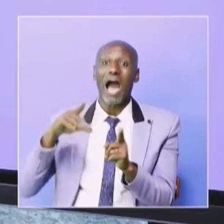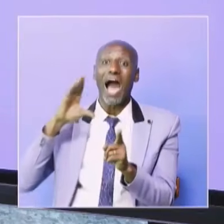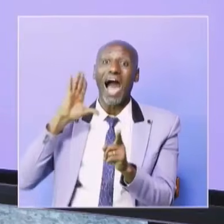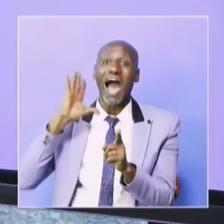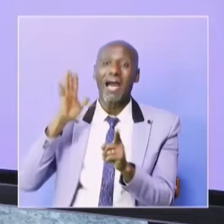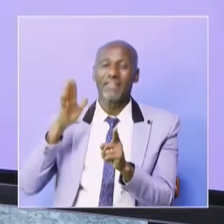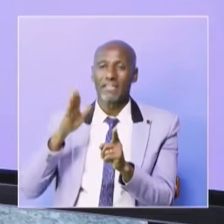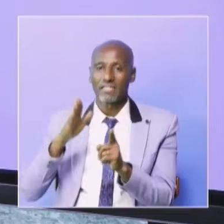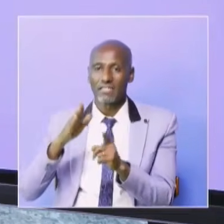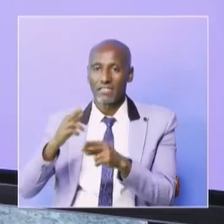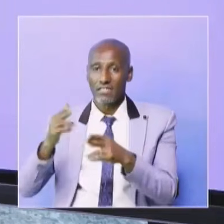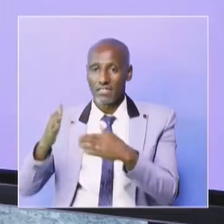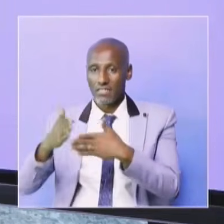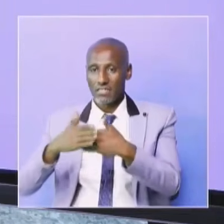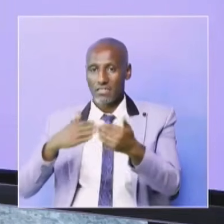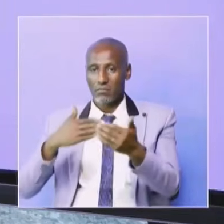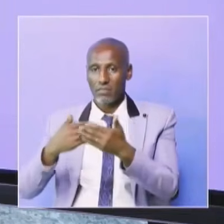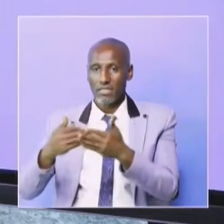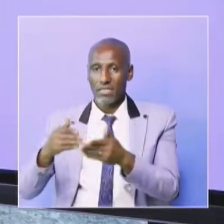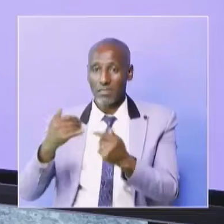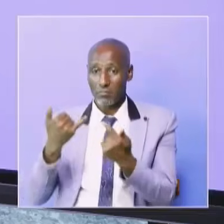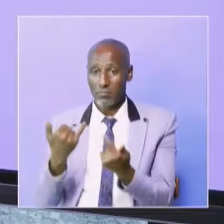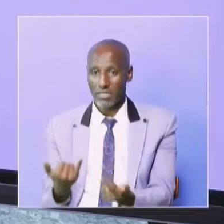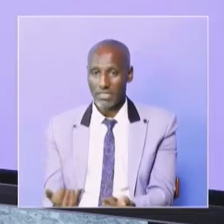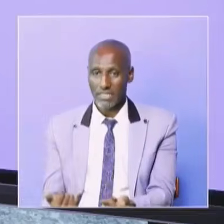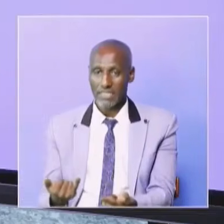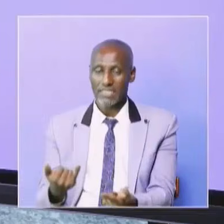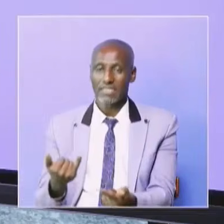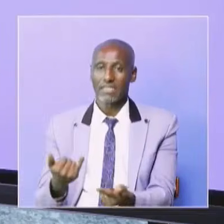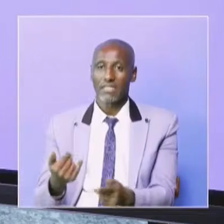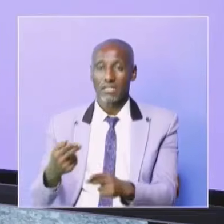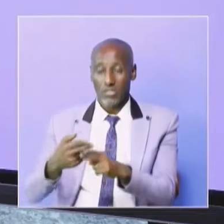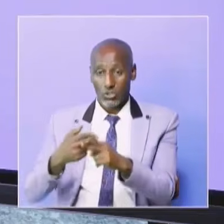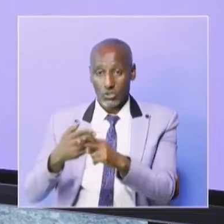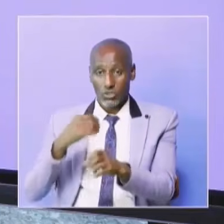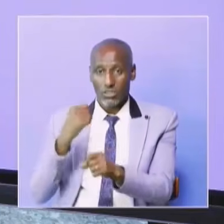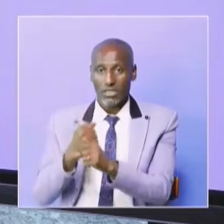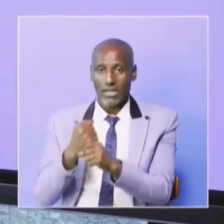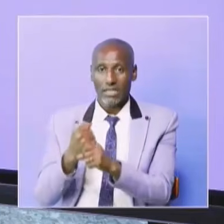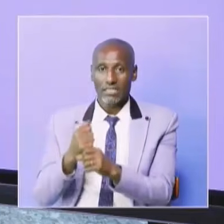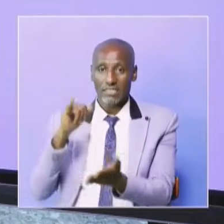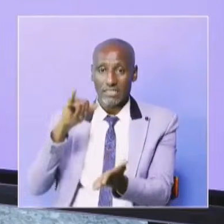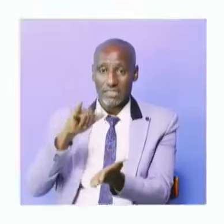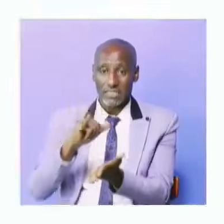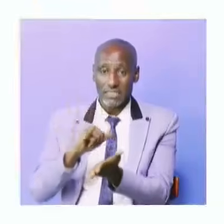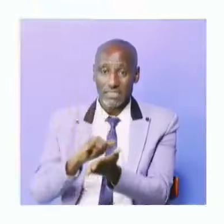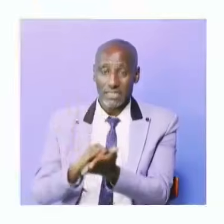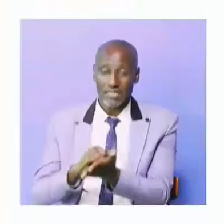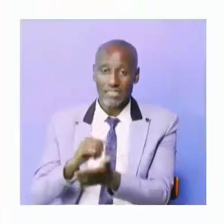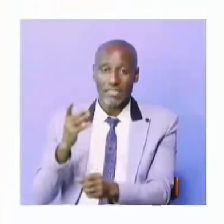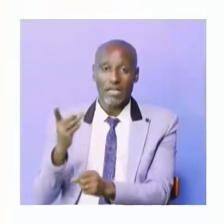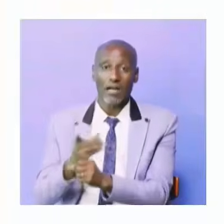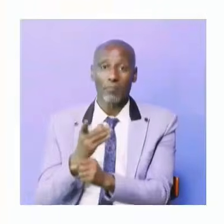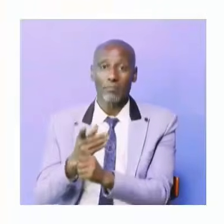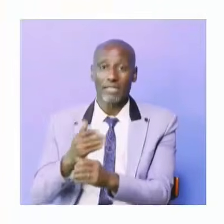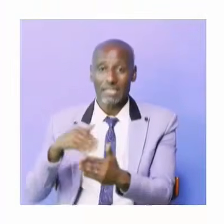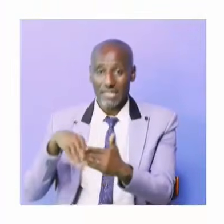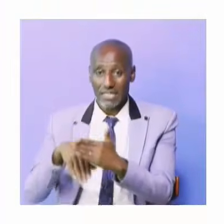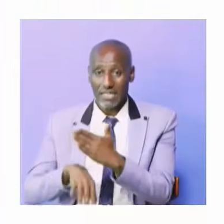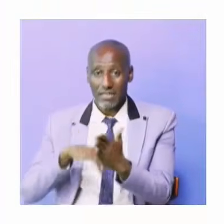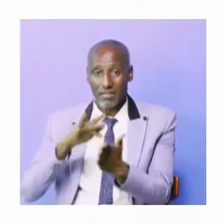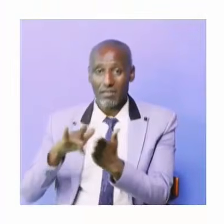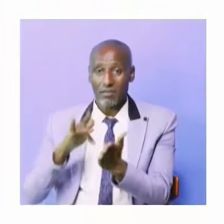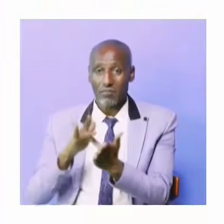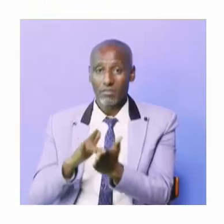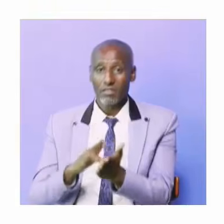is what? Simple present. A short action that happened in the middle. For example, or